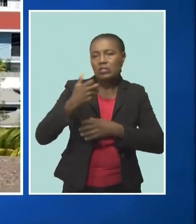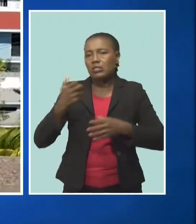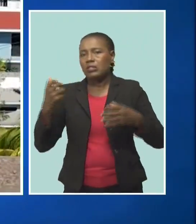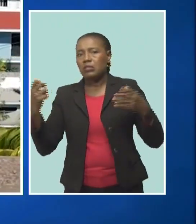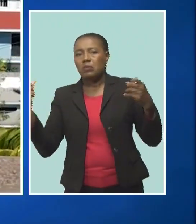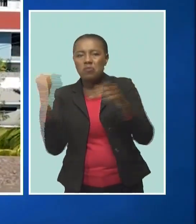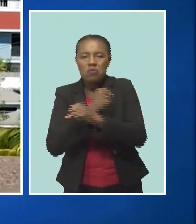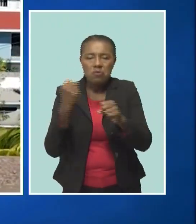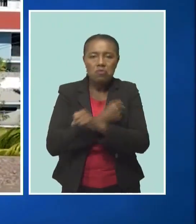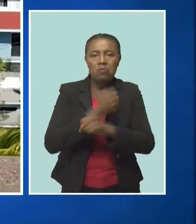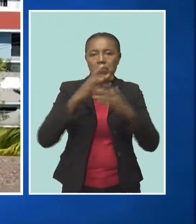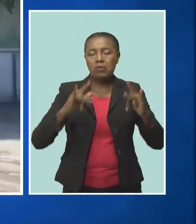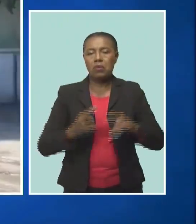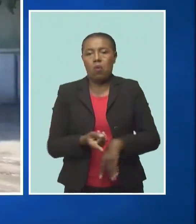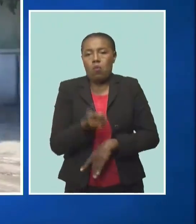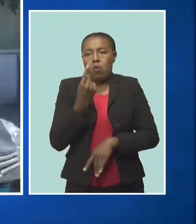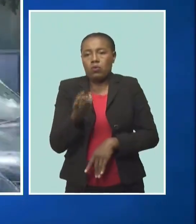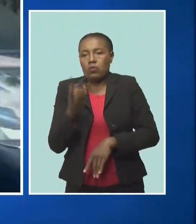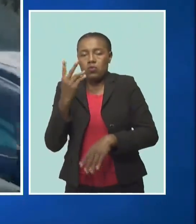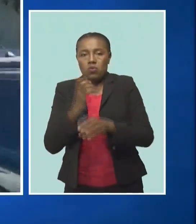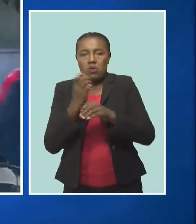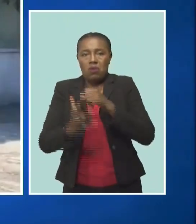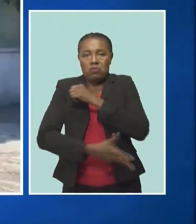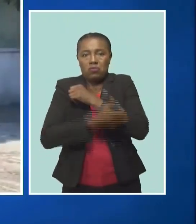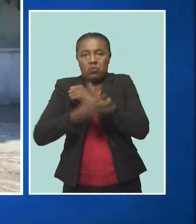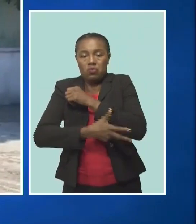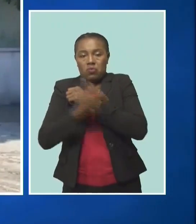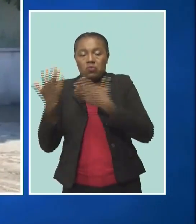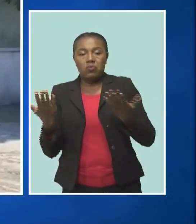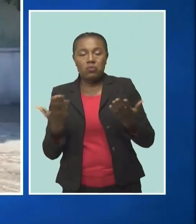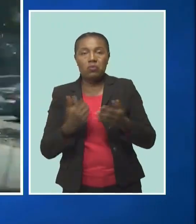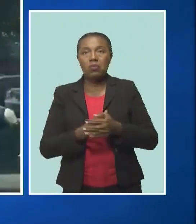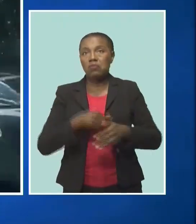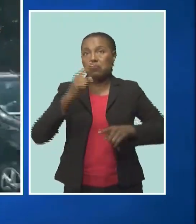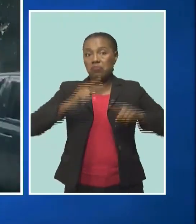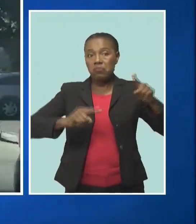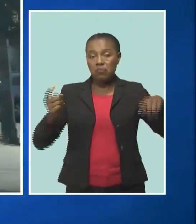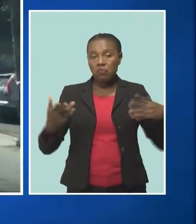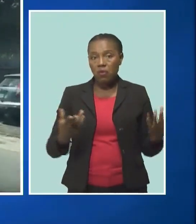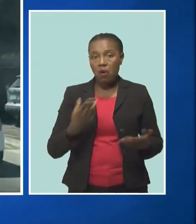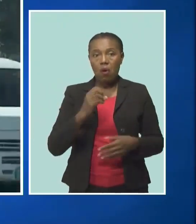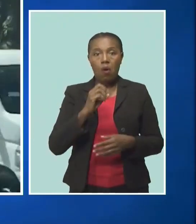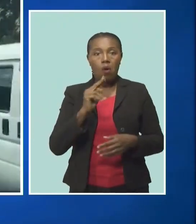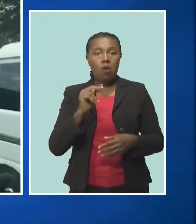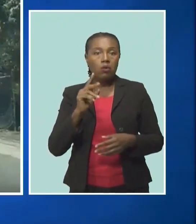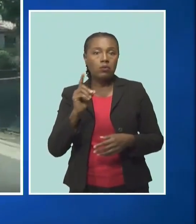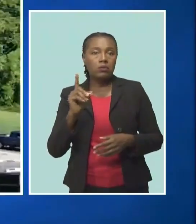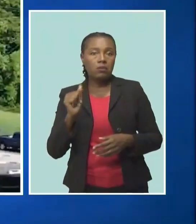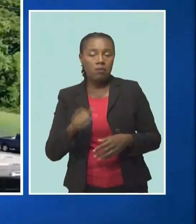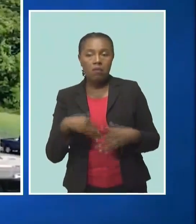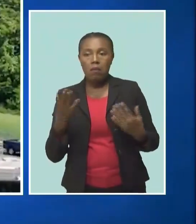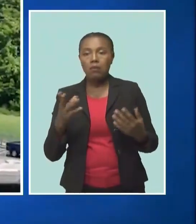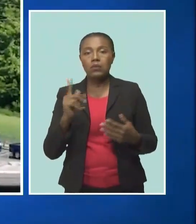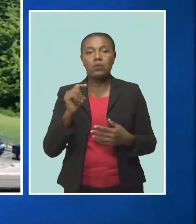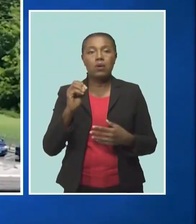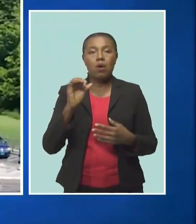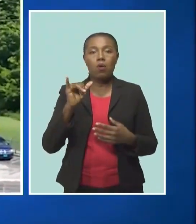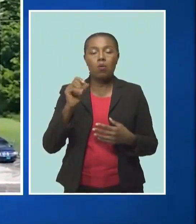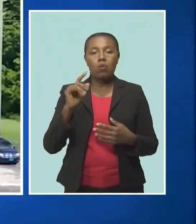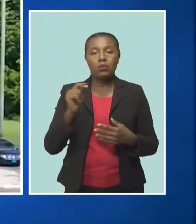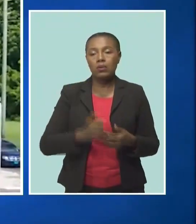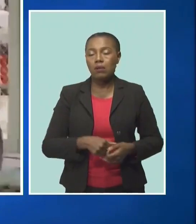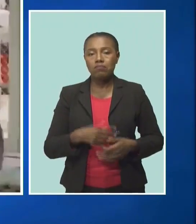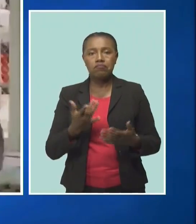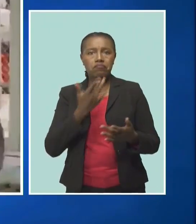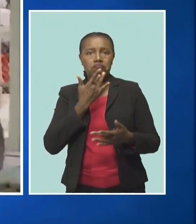2 cars stolen each day from Nissan Notes, Dukes, Cubes, Honda Fits, and Toyota Passos. They've become favorites for